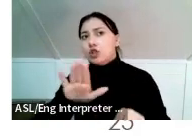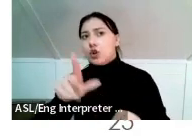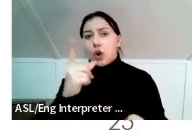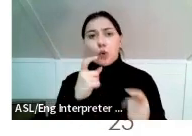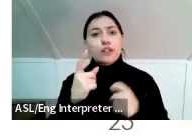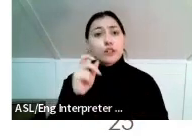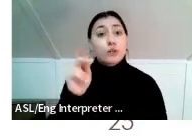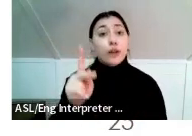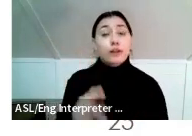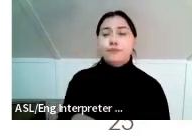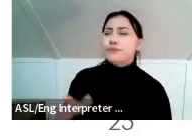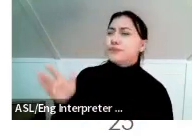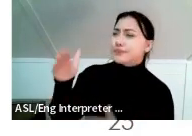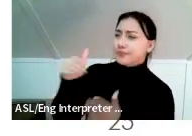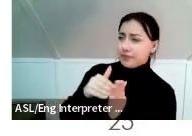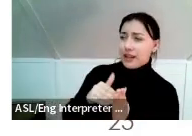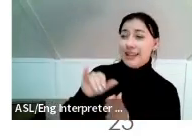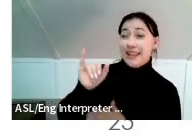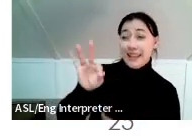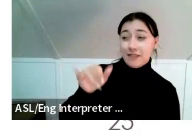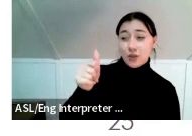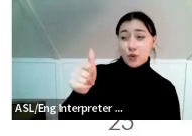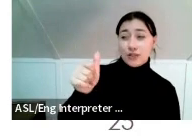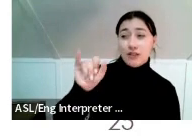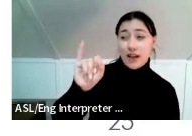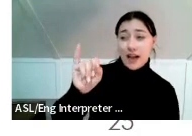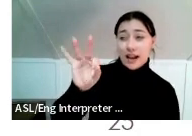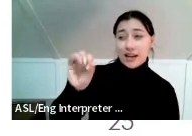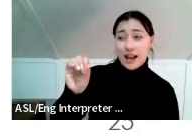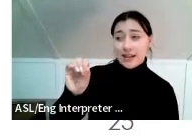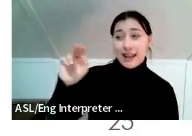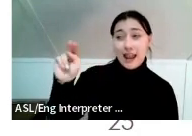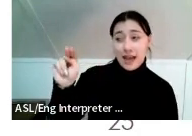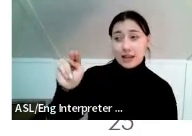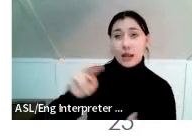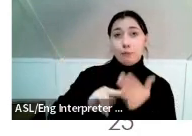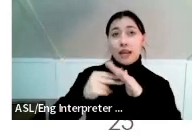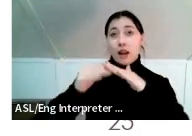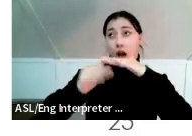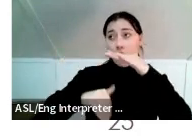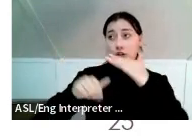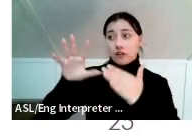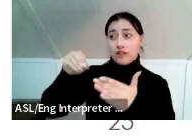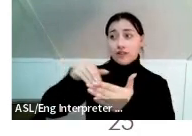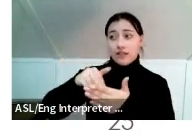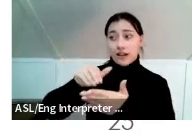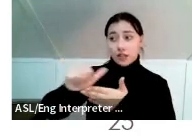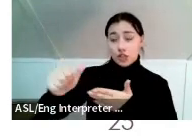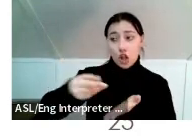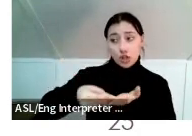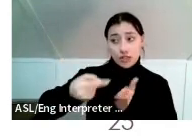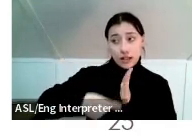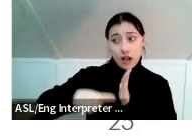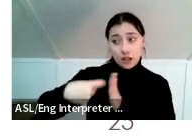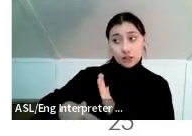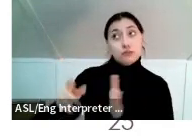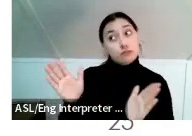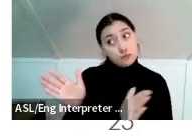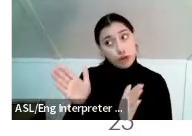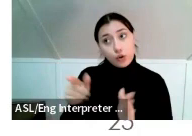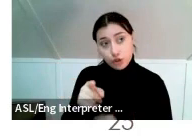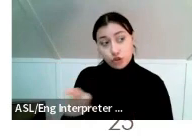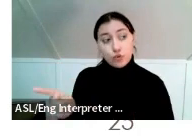organizations that are filing a 990N, which means that they are under $50,000 in expenses, we strongly encourage you